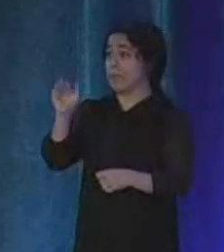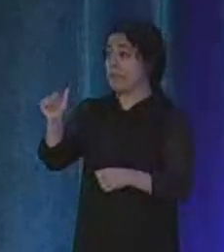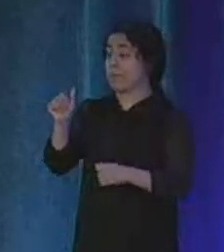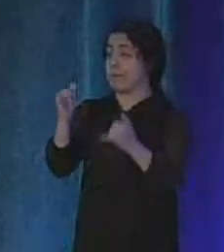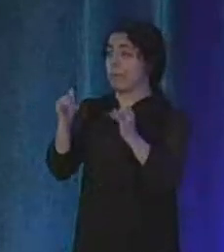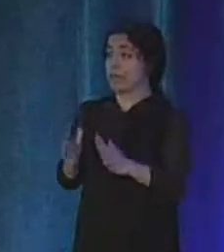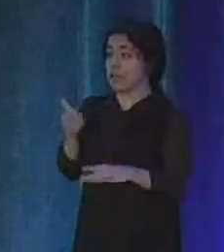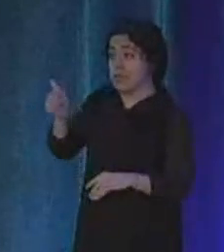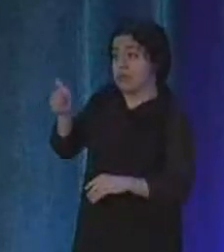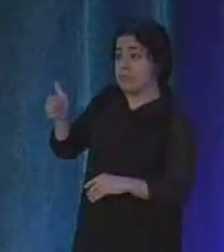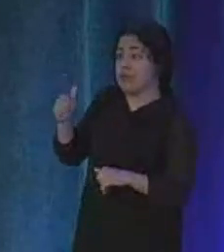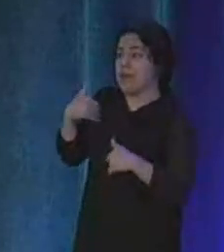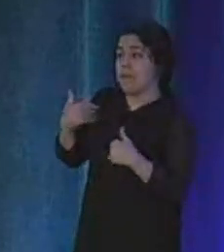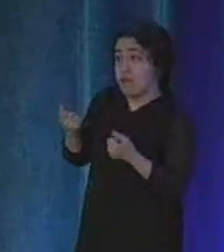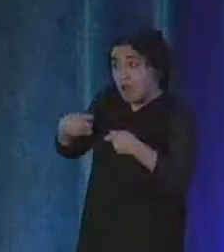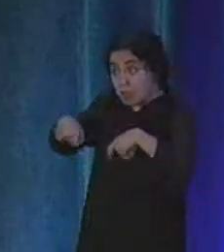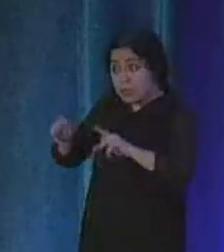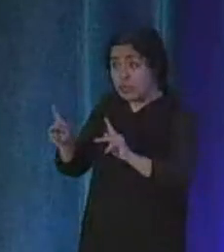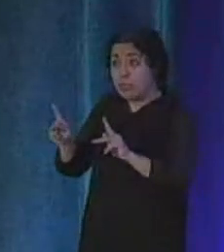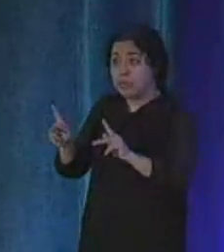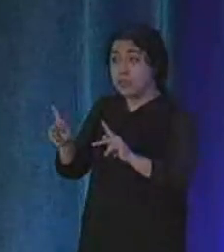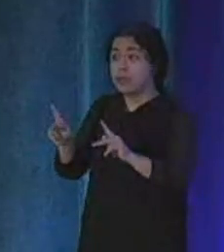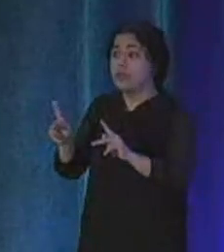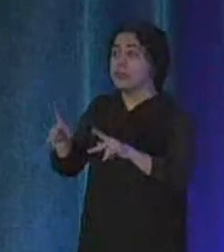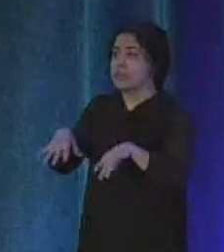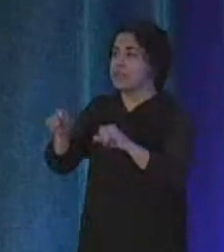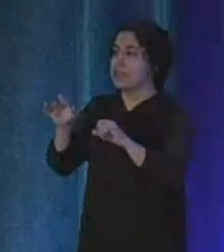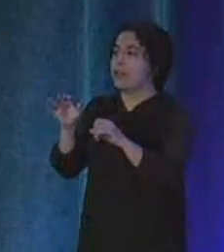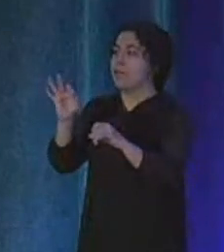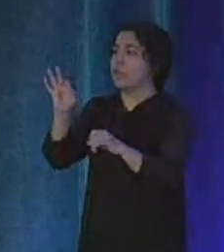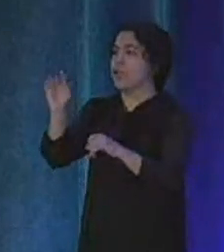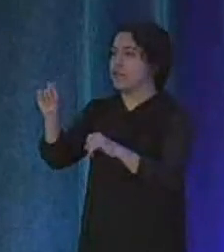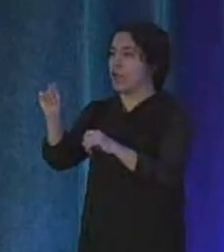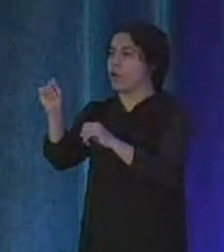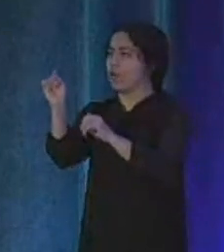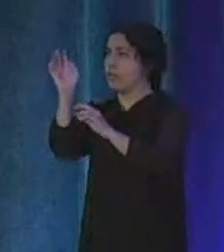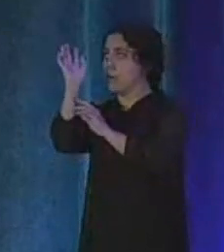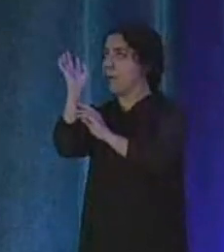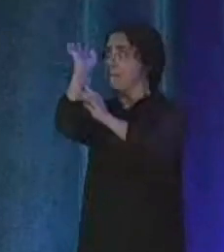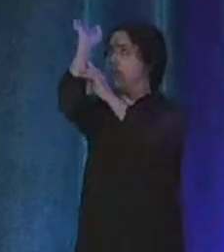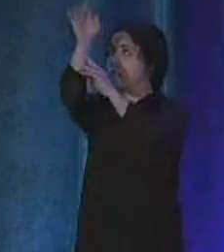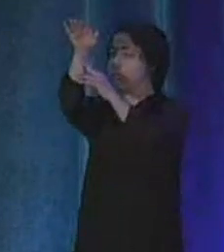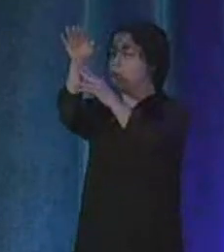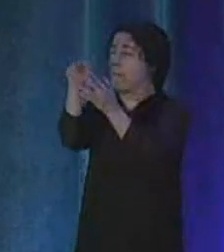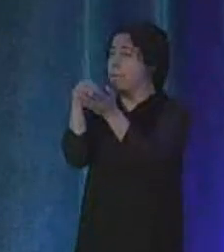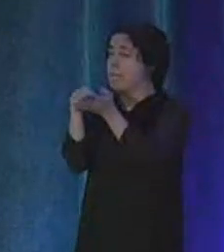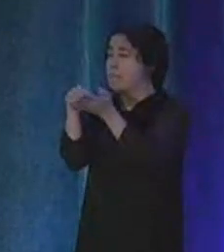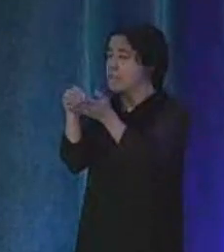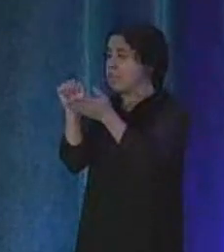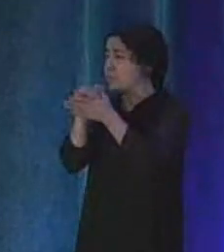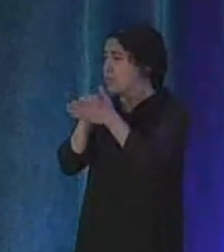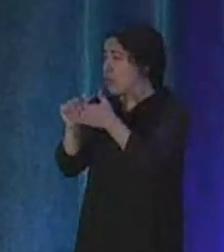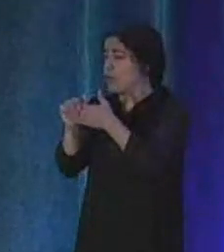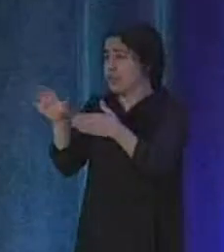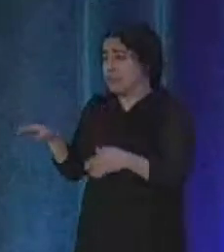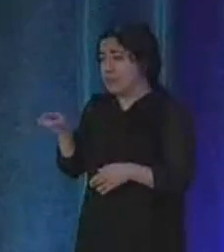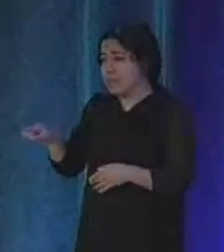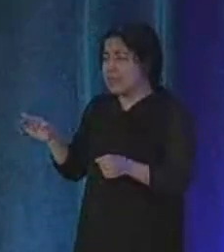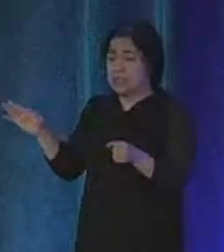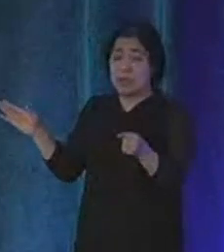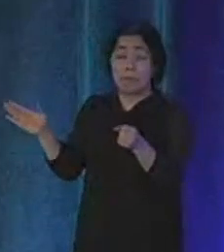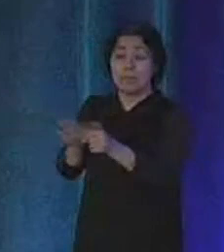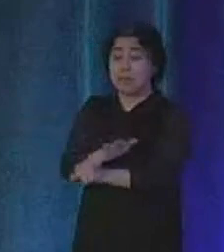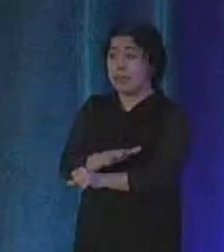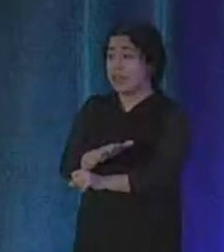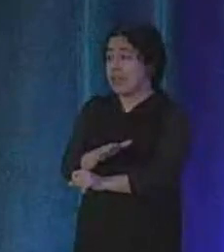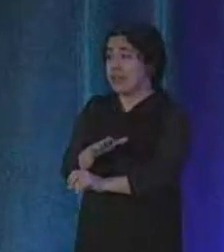are given the opportunity to take a free throw, aka the thing they're paid millions of dollars to do, completely